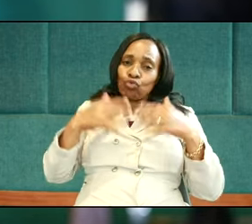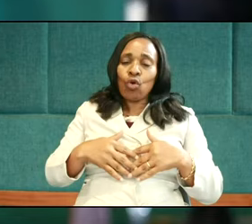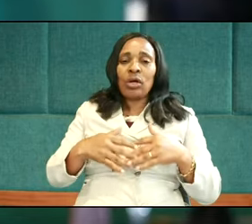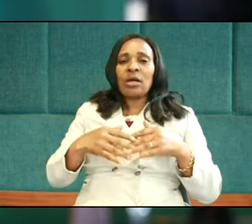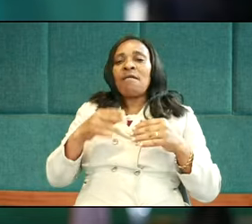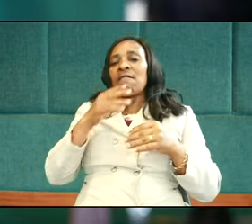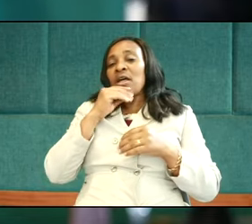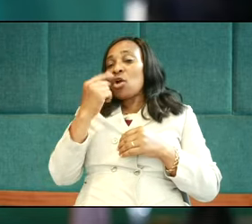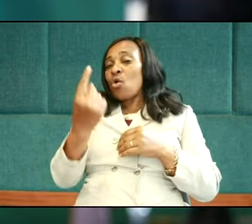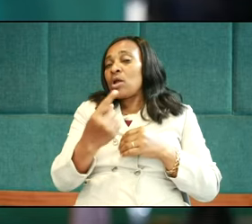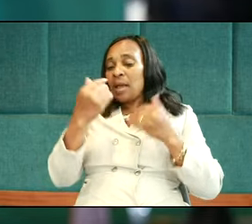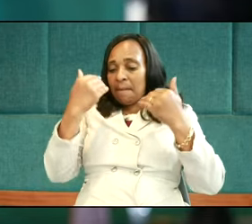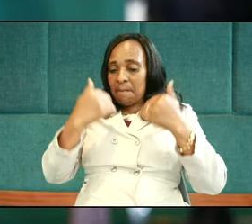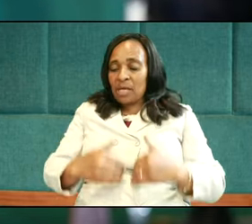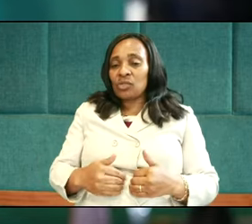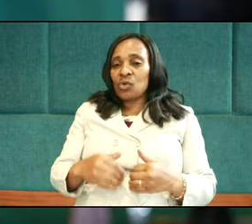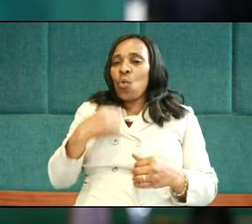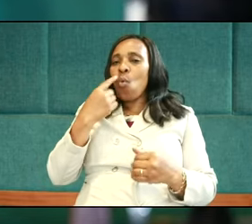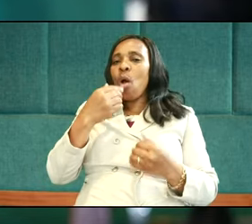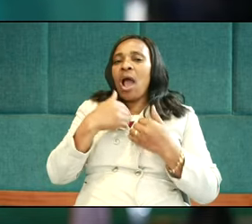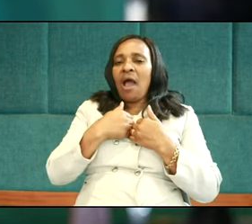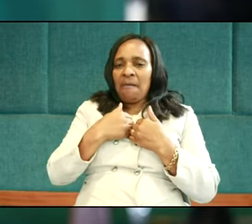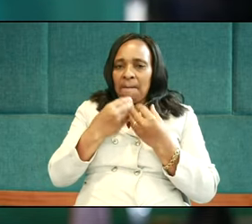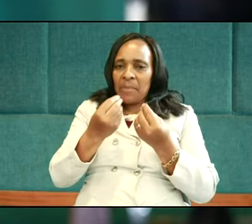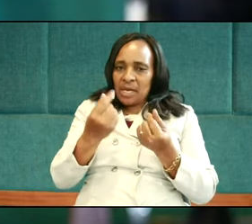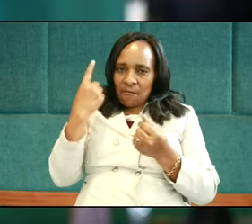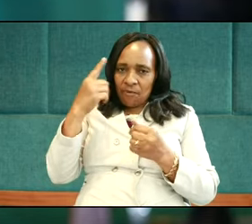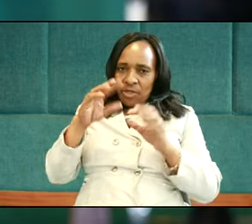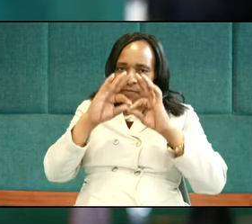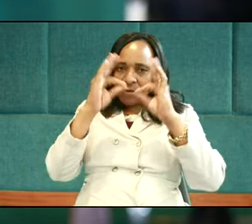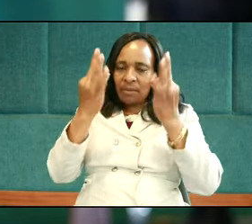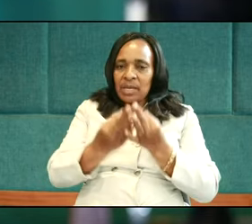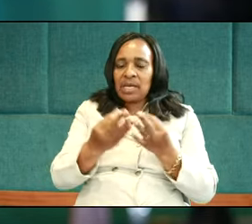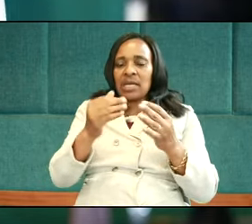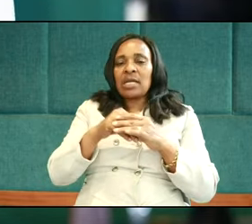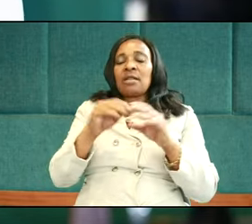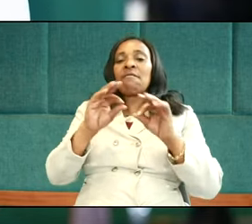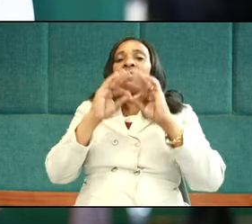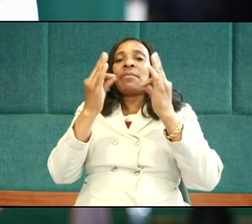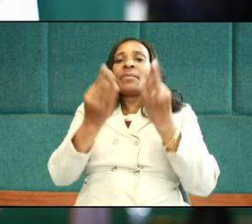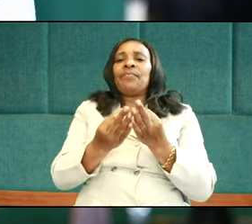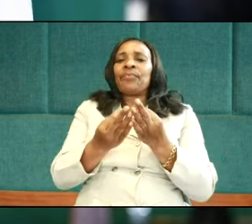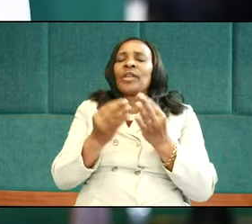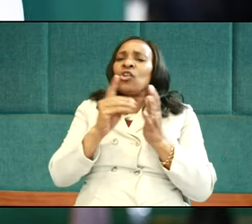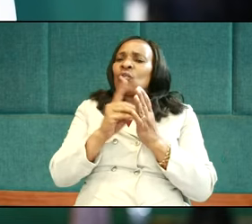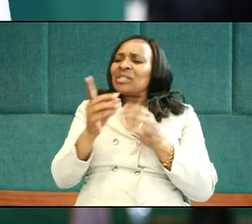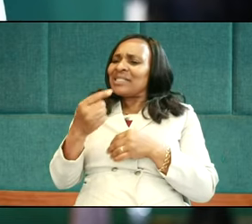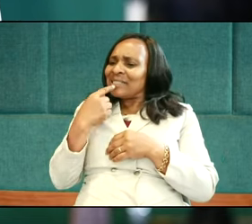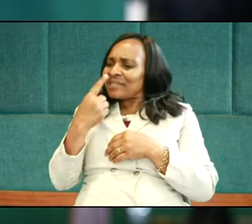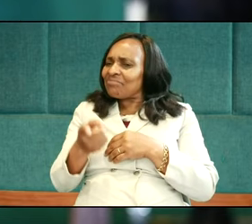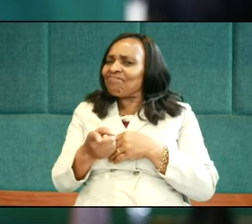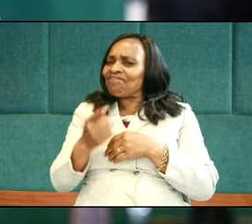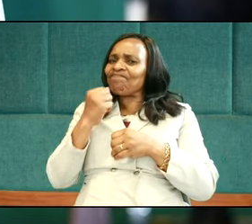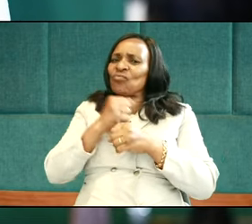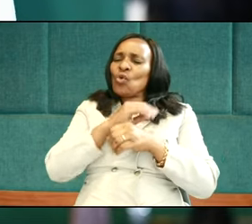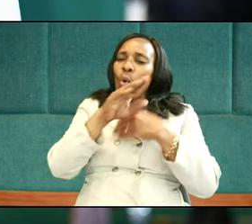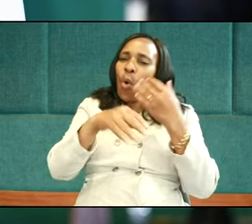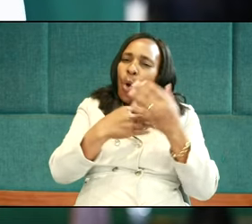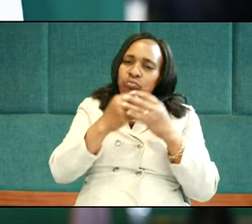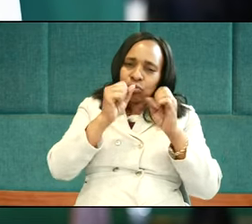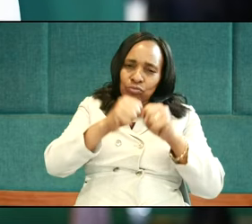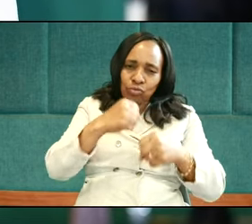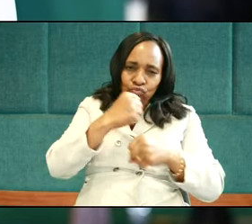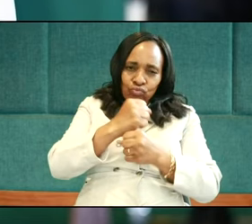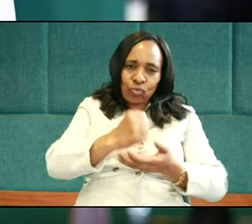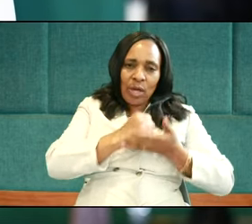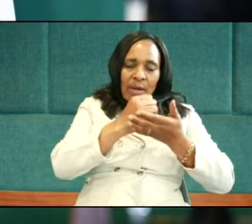was the only person who earned money for the family and in the family. The doctor said he was doing all he could to help